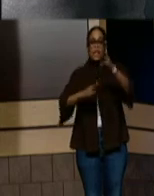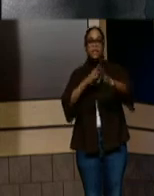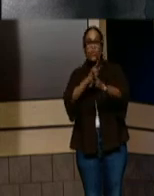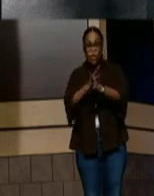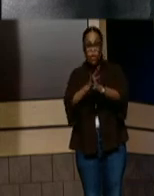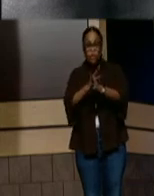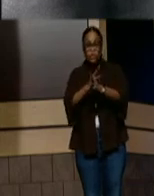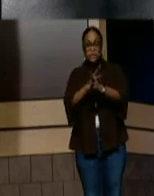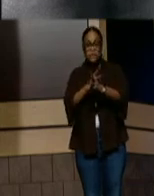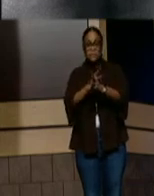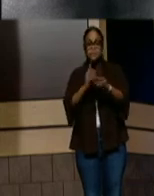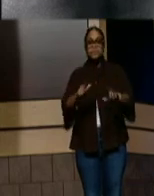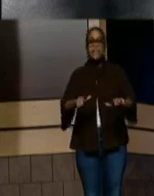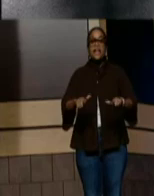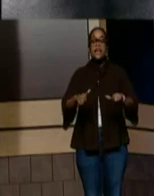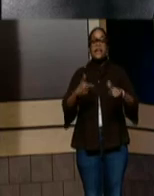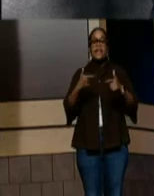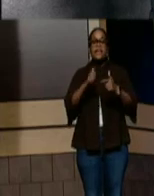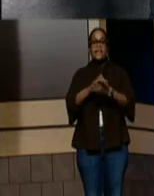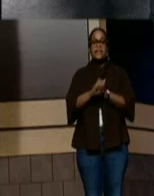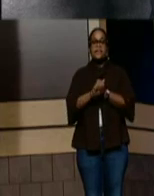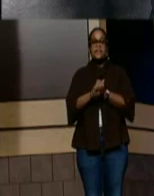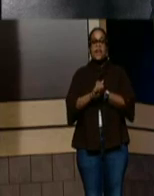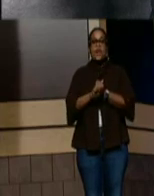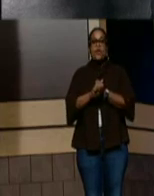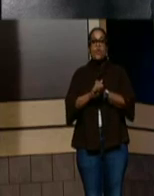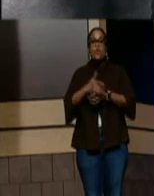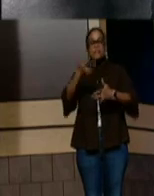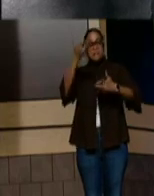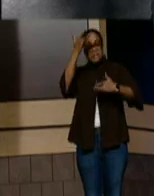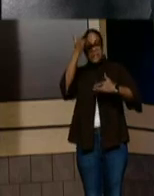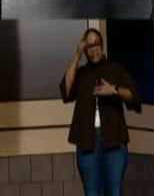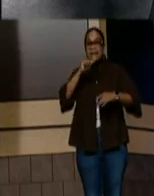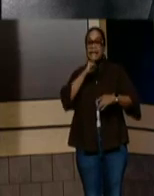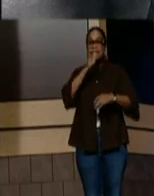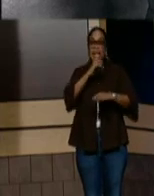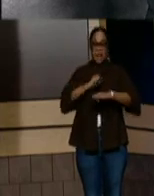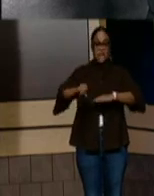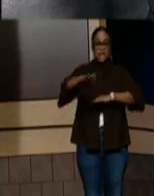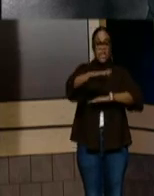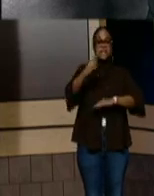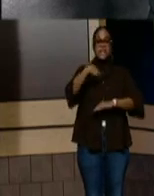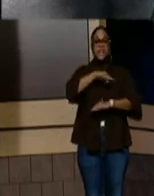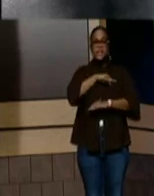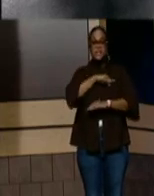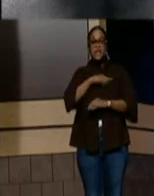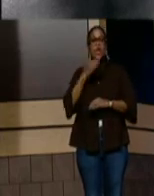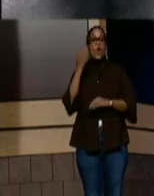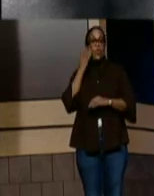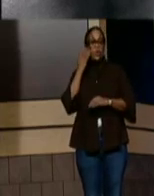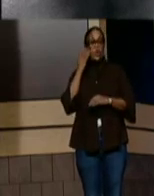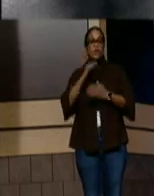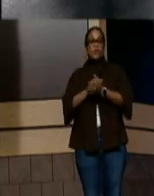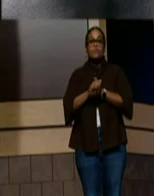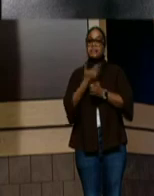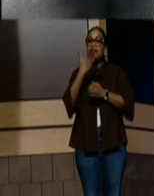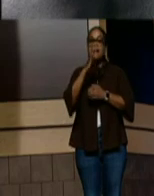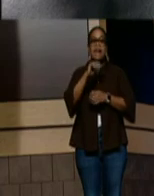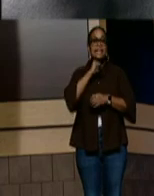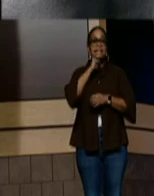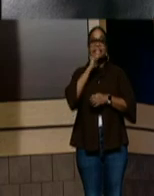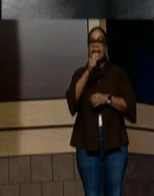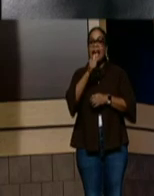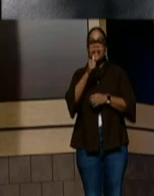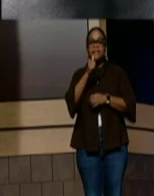place where we're living in any numbers where this virus has not affected us. You also quoted, however, that God has not been